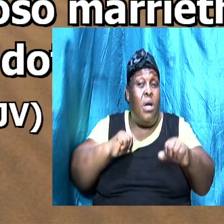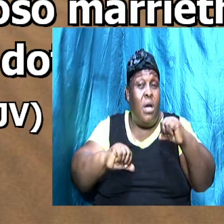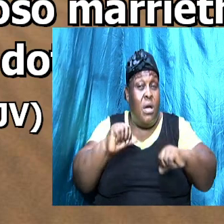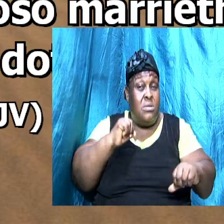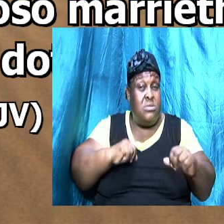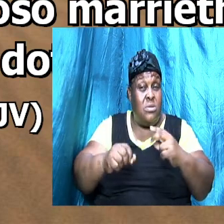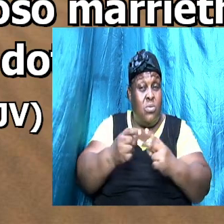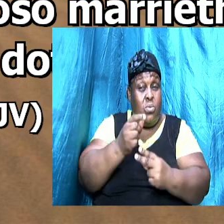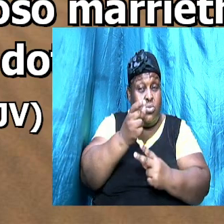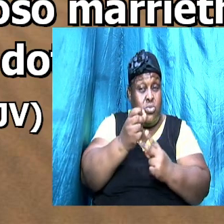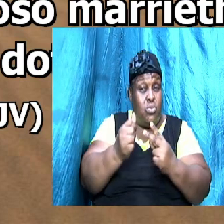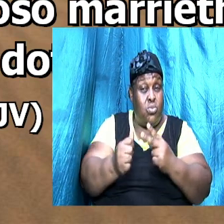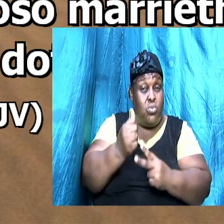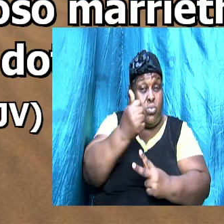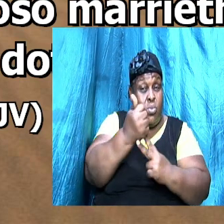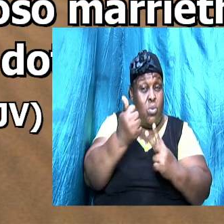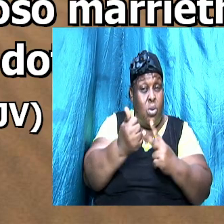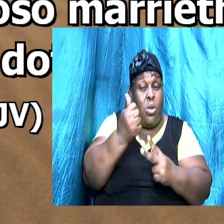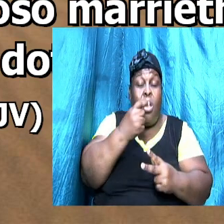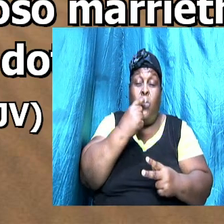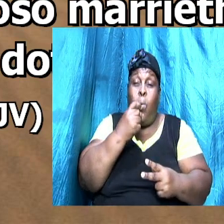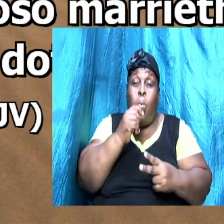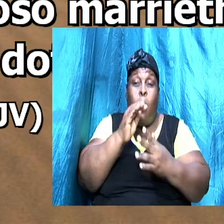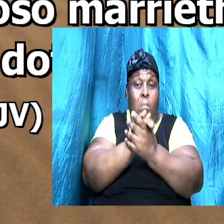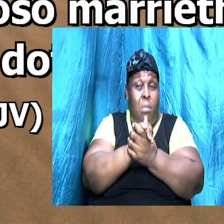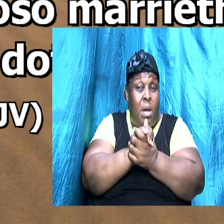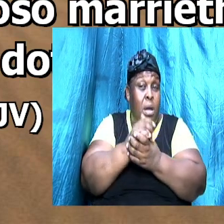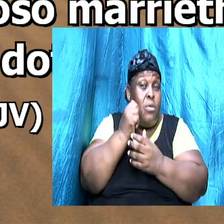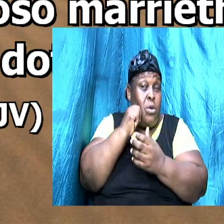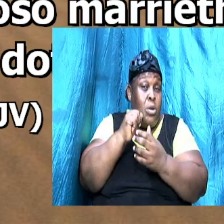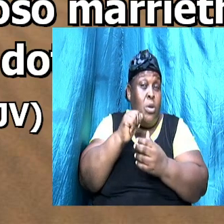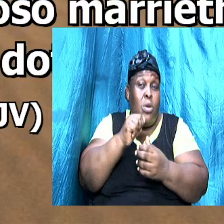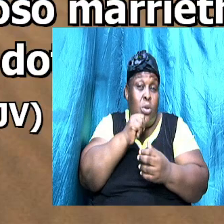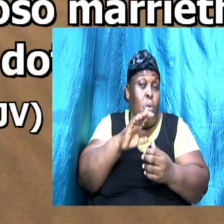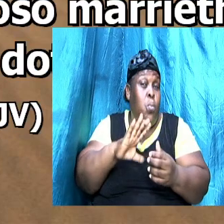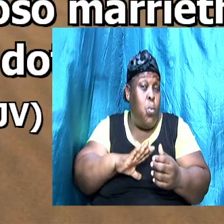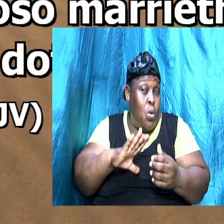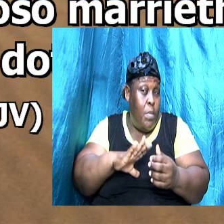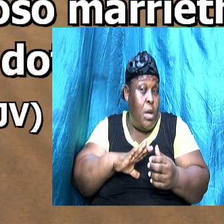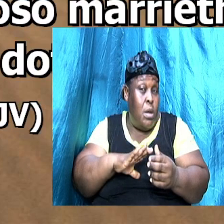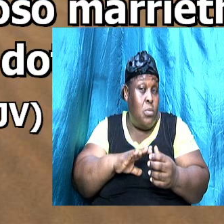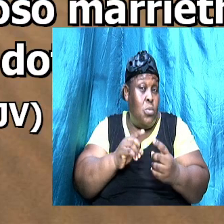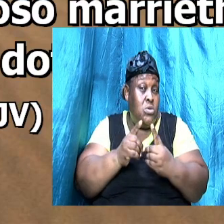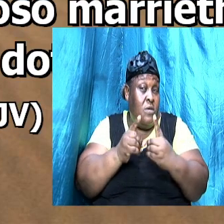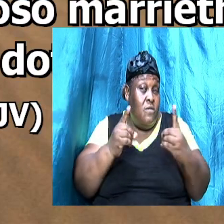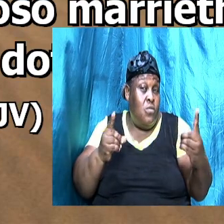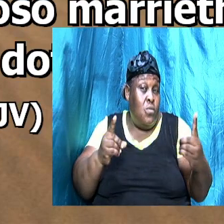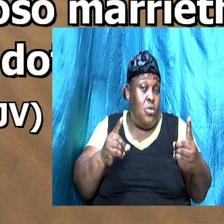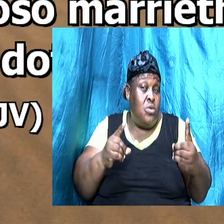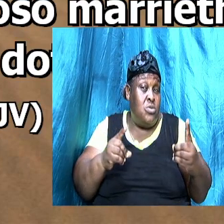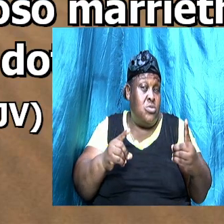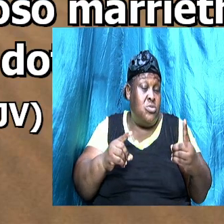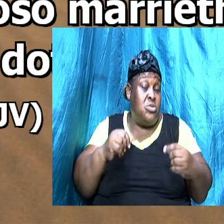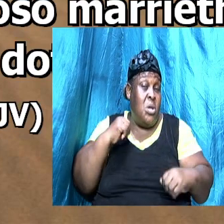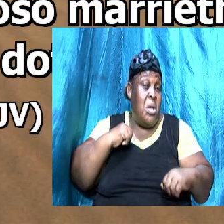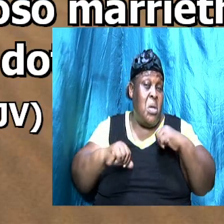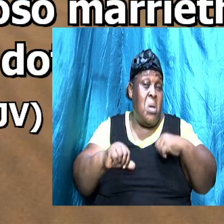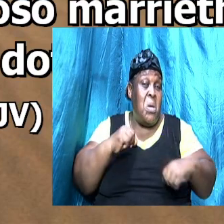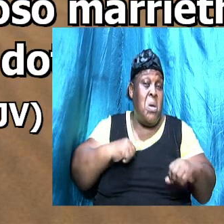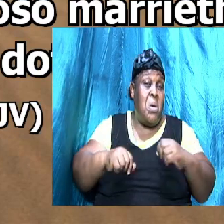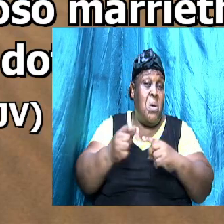whoso marries her, which is put away, doth commit adultery. So what he's saying is that